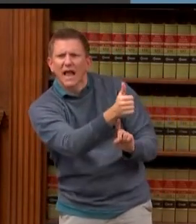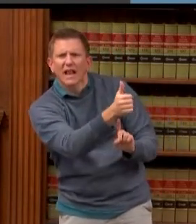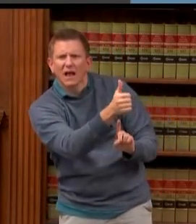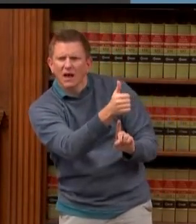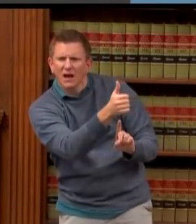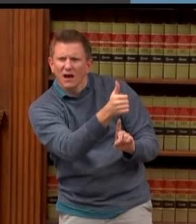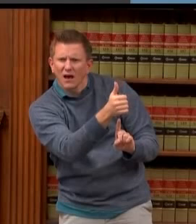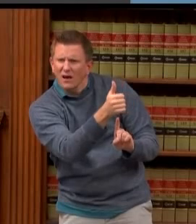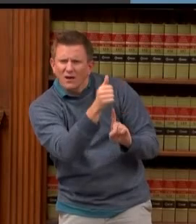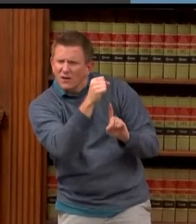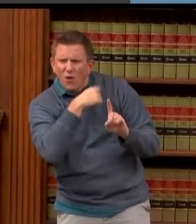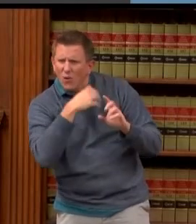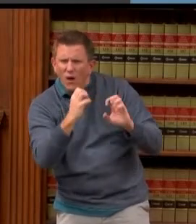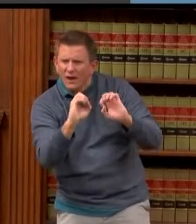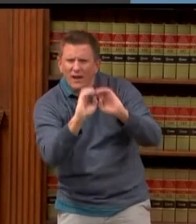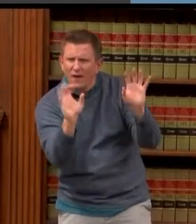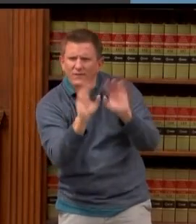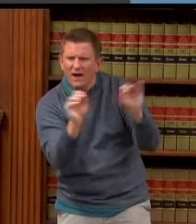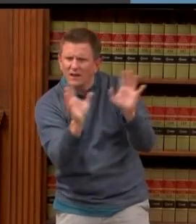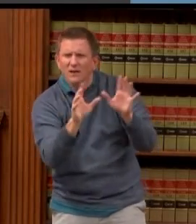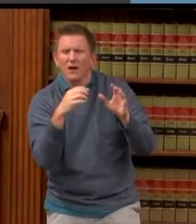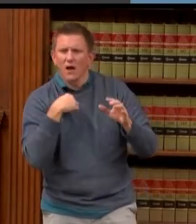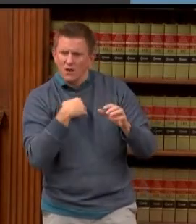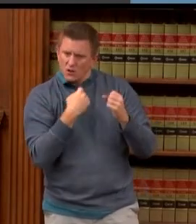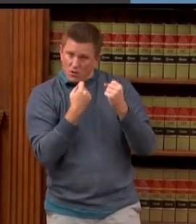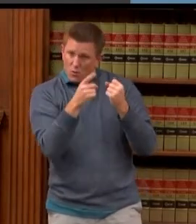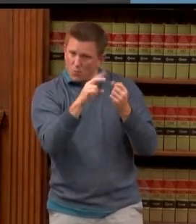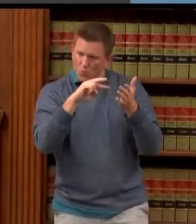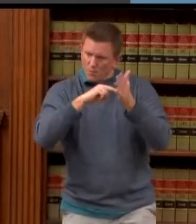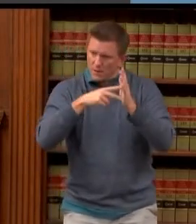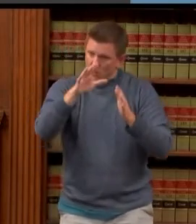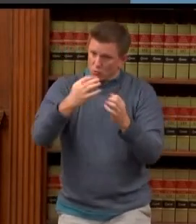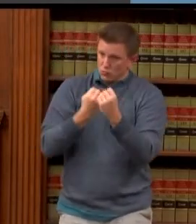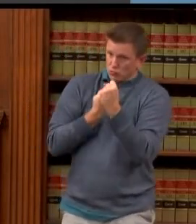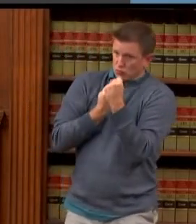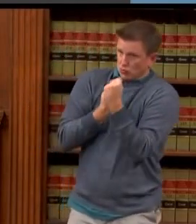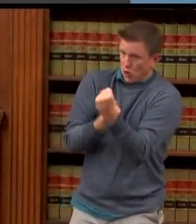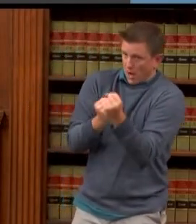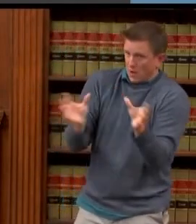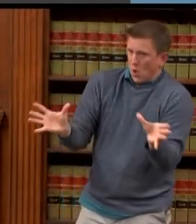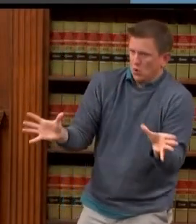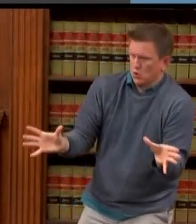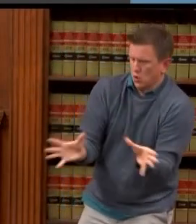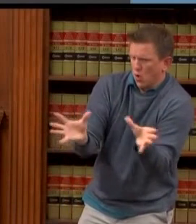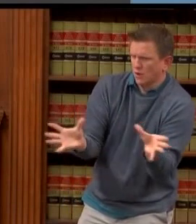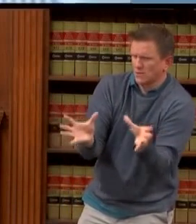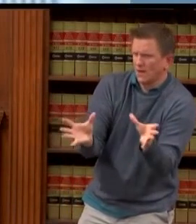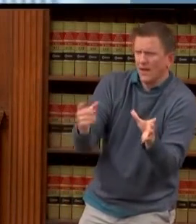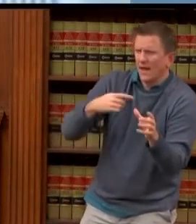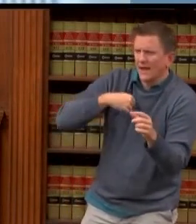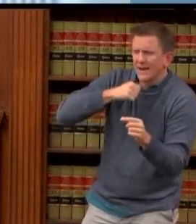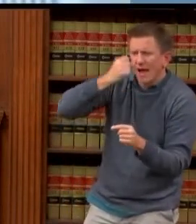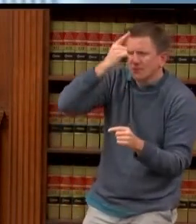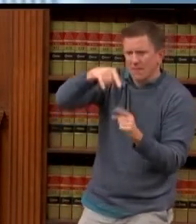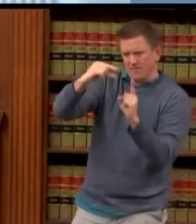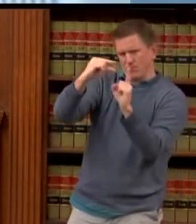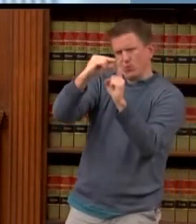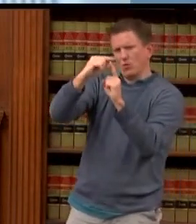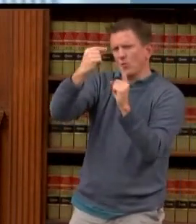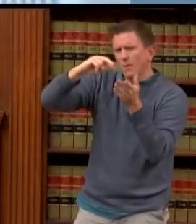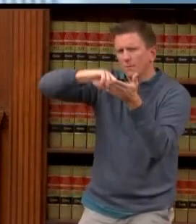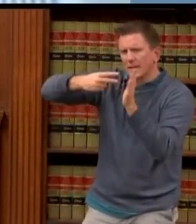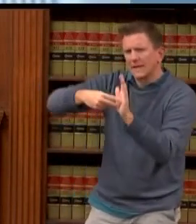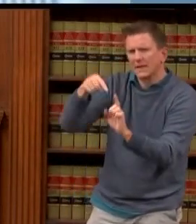which doesn't sound like a requirement. Can you clarify that? Yes, I can. So, for example, you can be